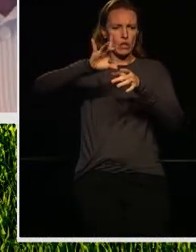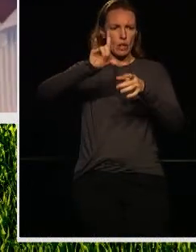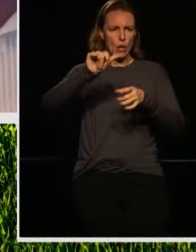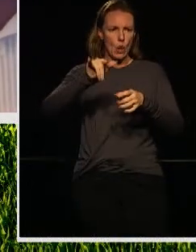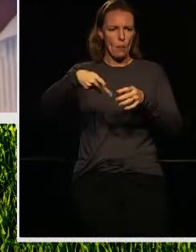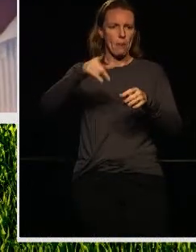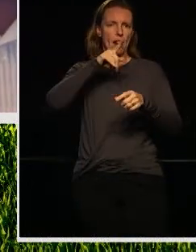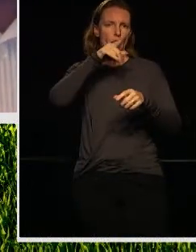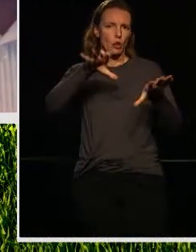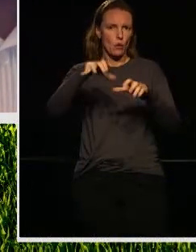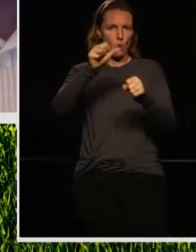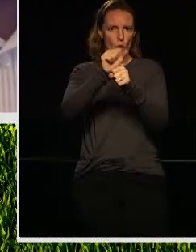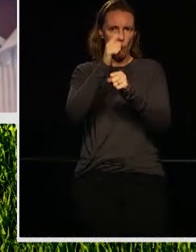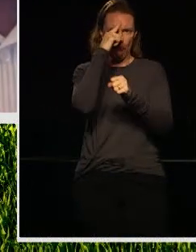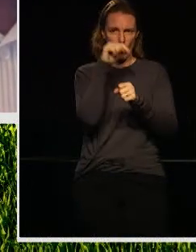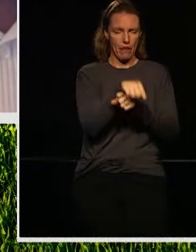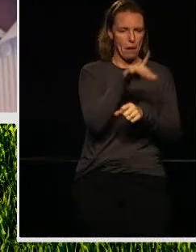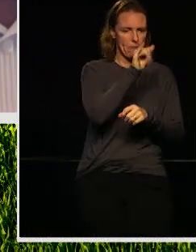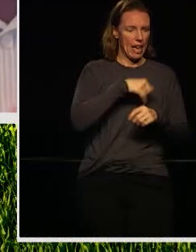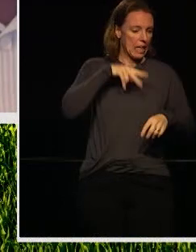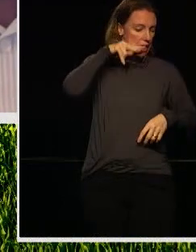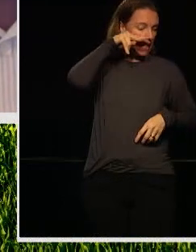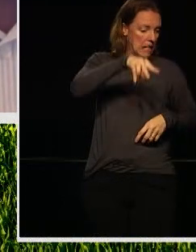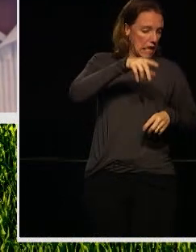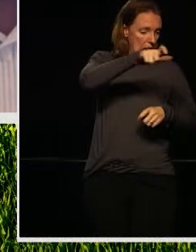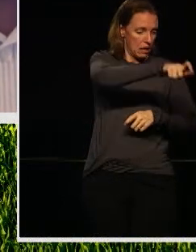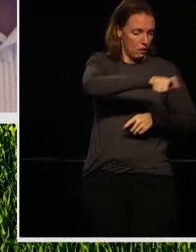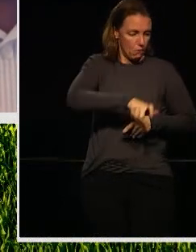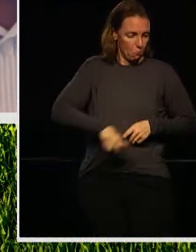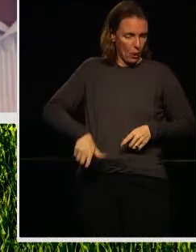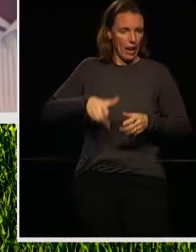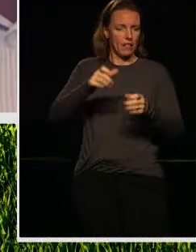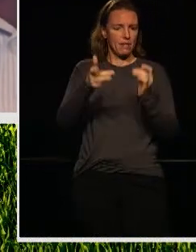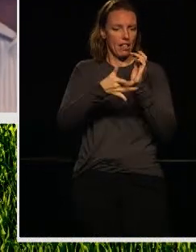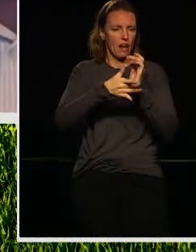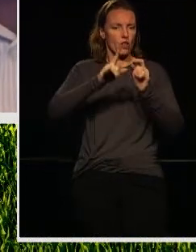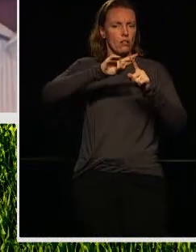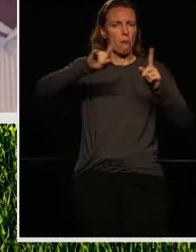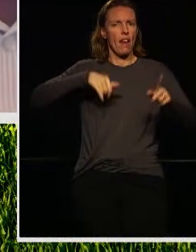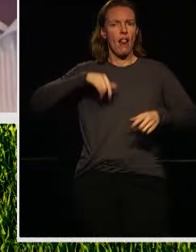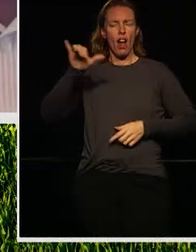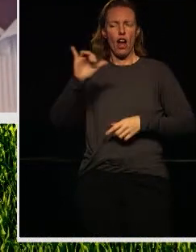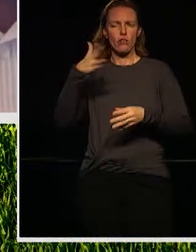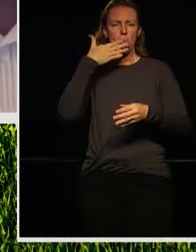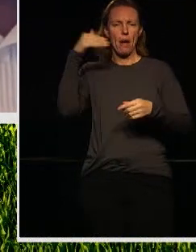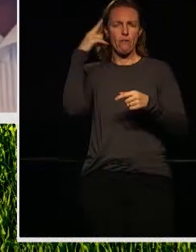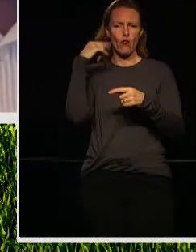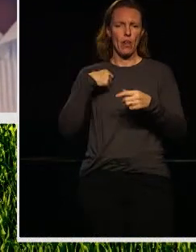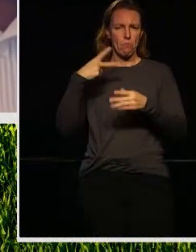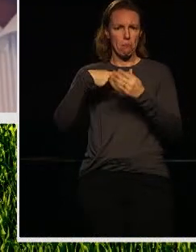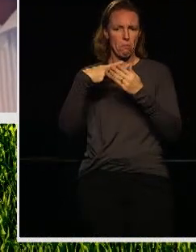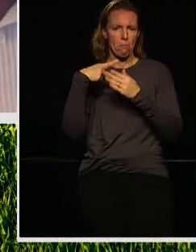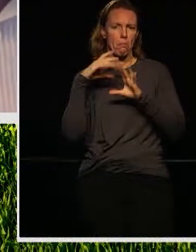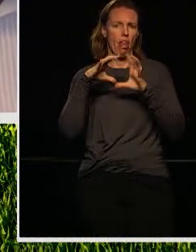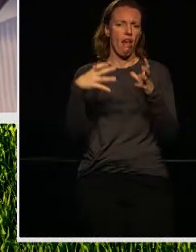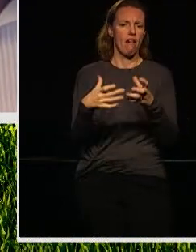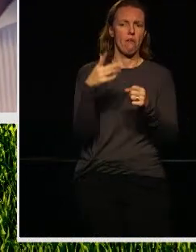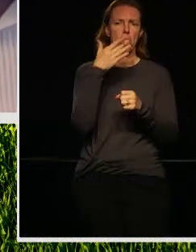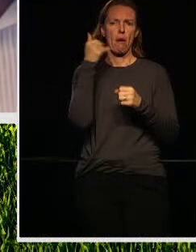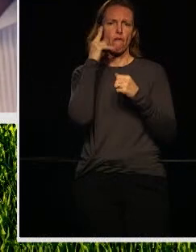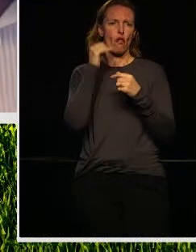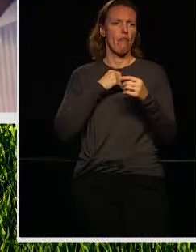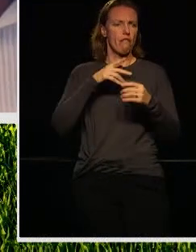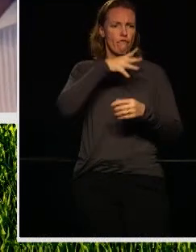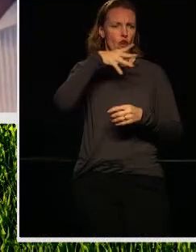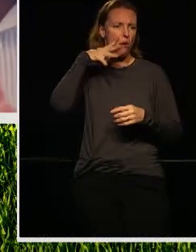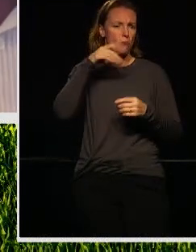do the work for them, like see and spray technologies to reduce the user material cost, but also better for the planet, but also better for the farmer. So you're using the insight